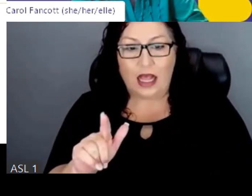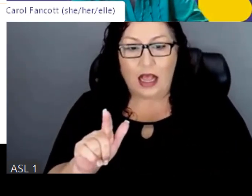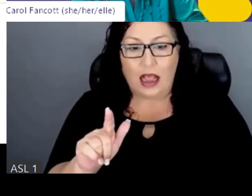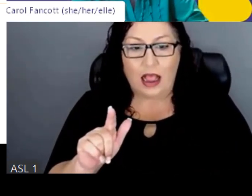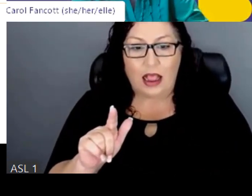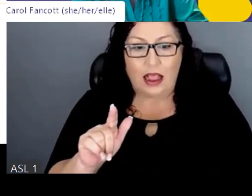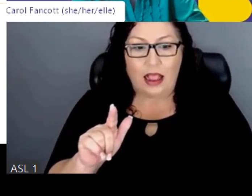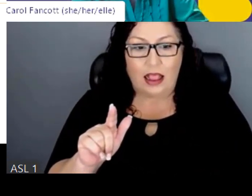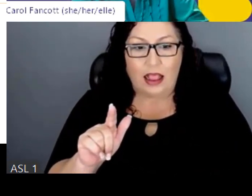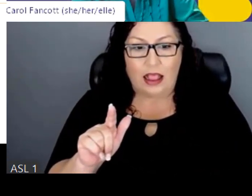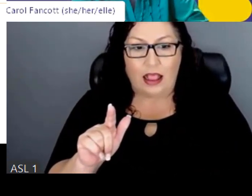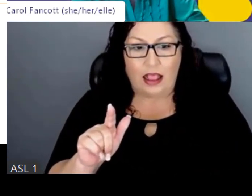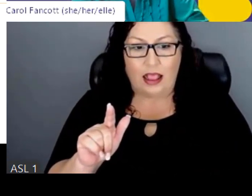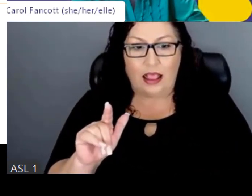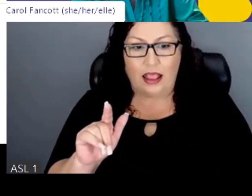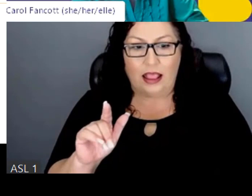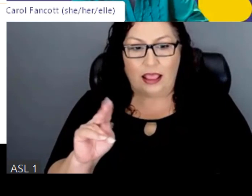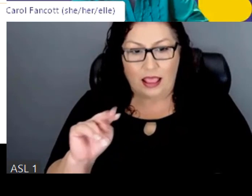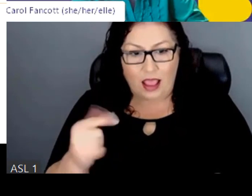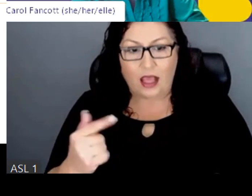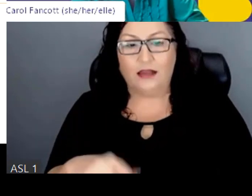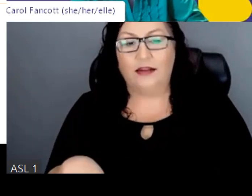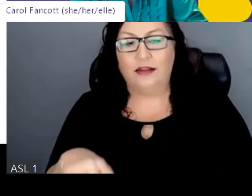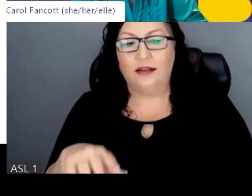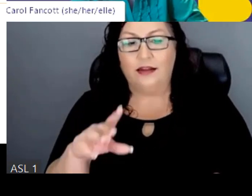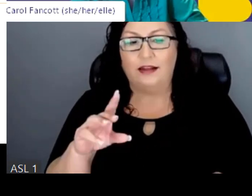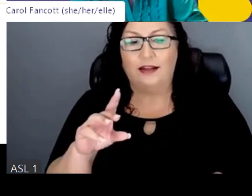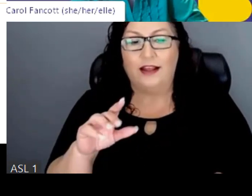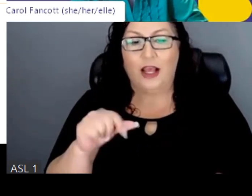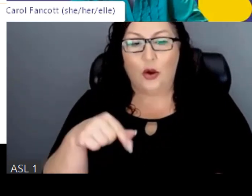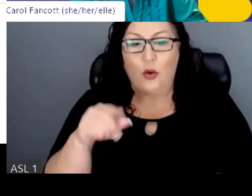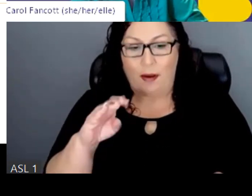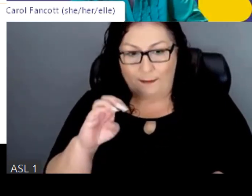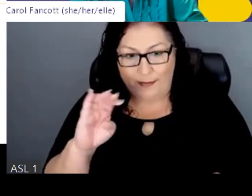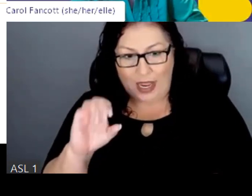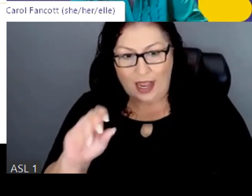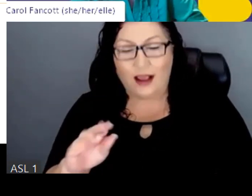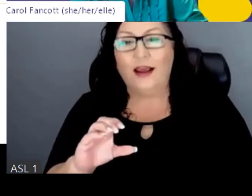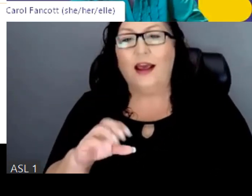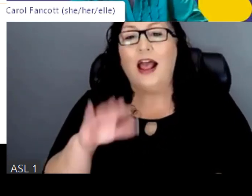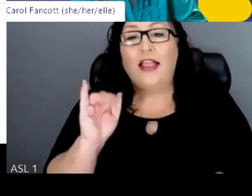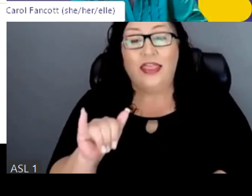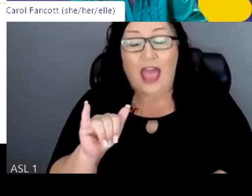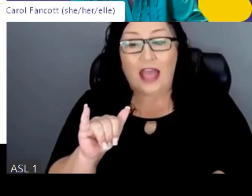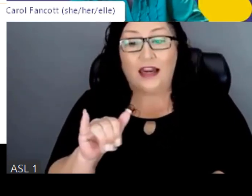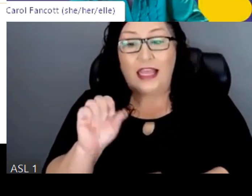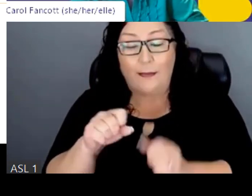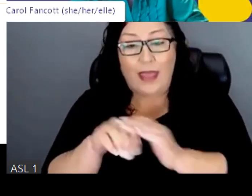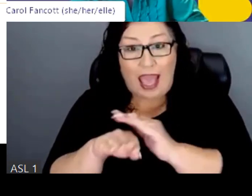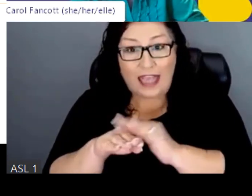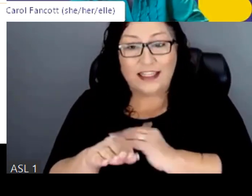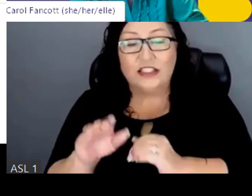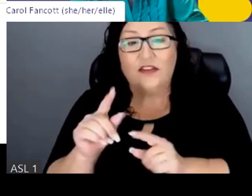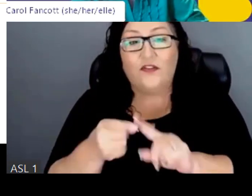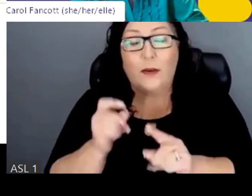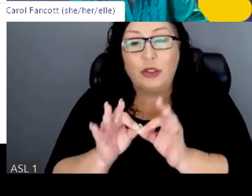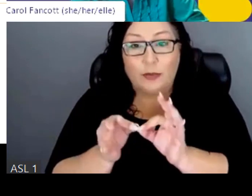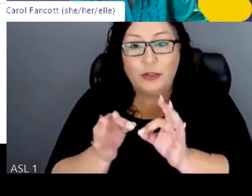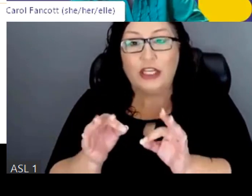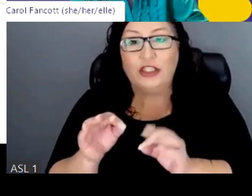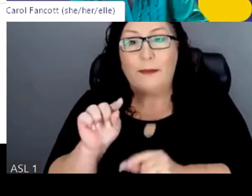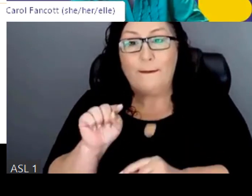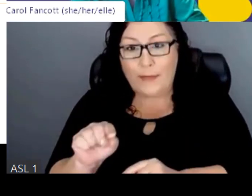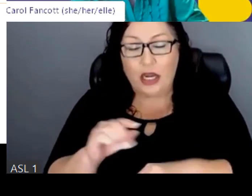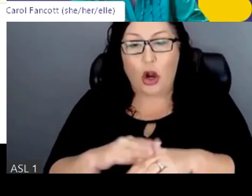as well as Langue des Signes Québécoise. Each of these can be accessed from the interpretation button on your